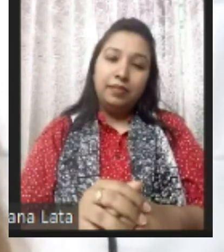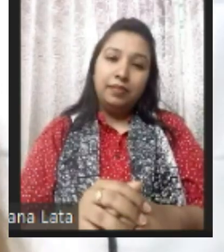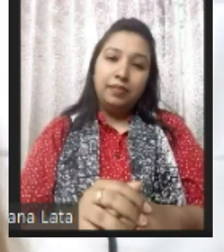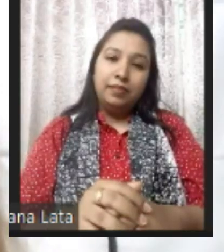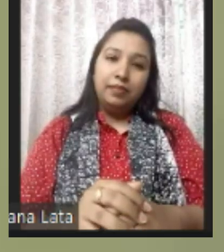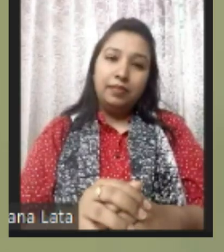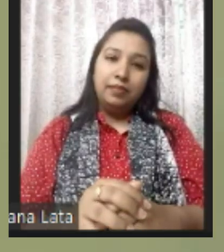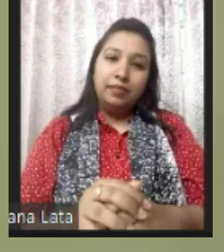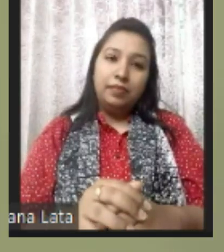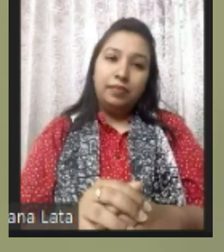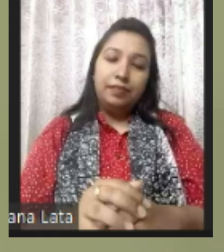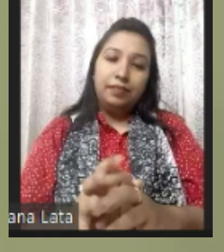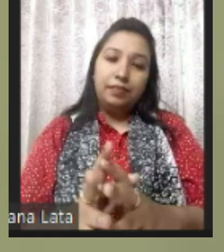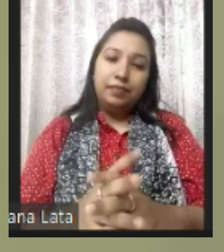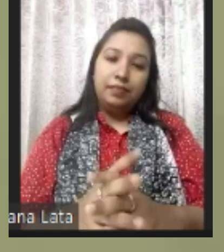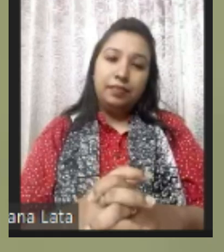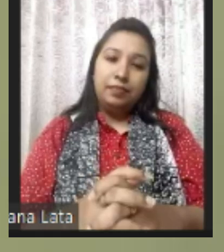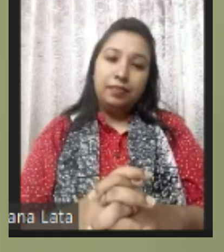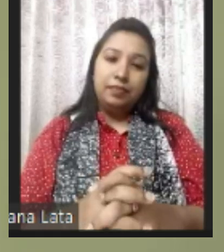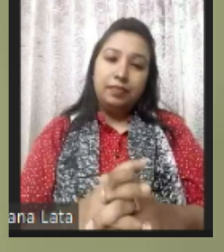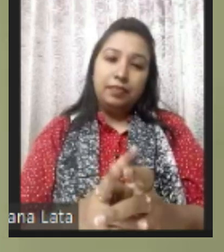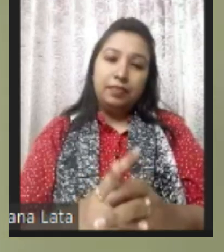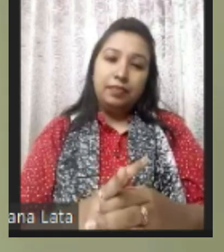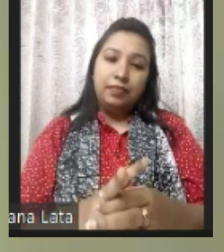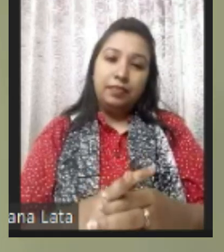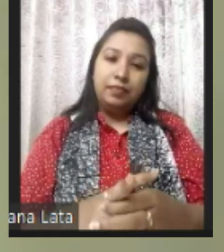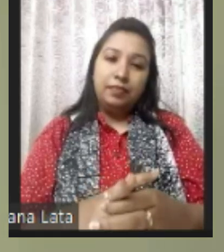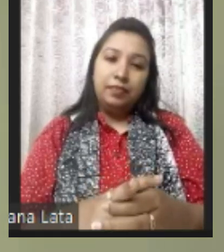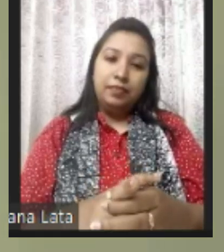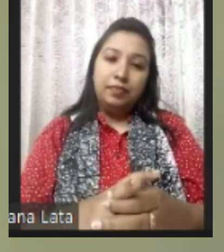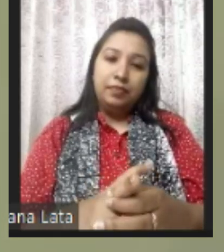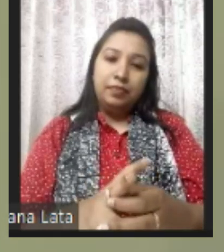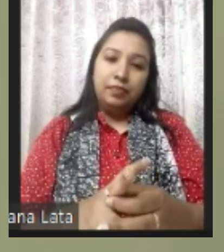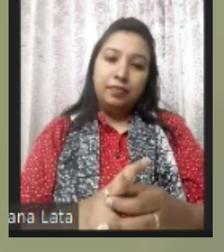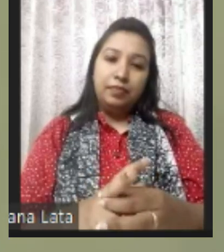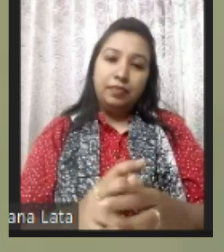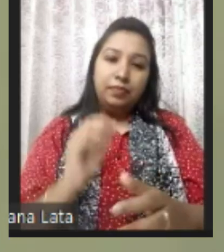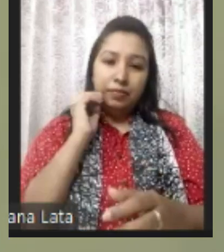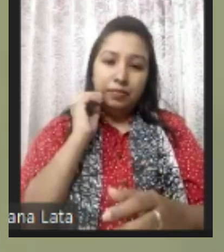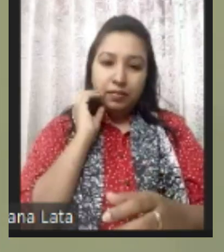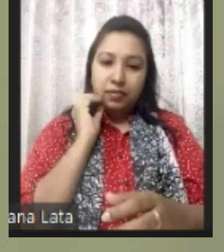actually have, in total time, we don't have a lot of time, but can you do that in 3 minutes?